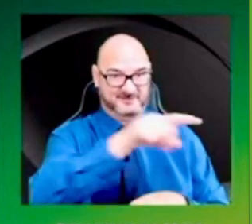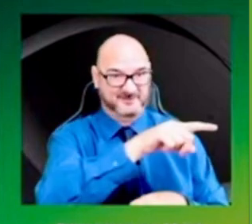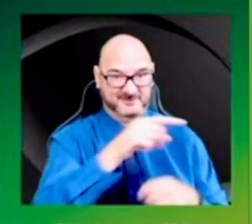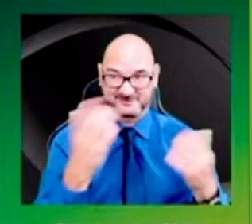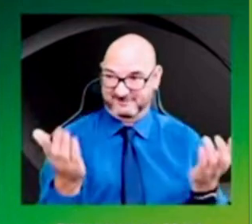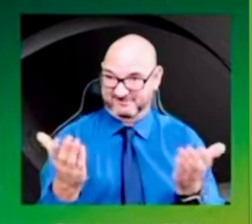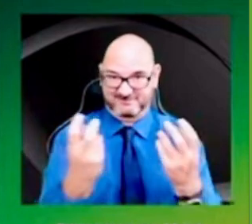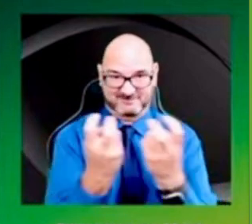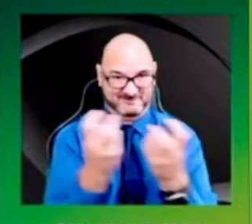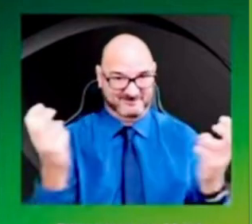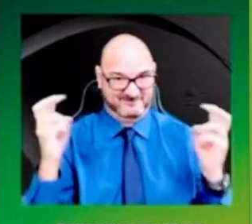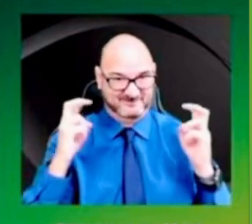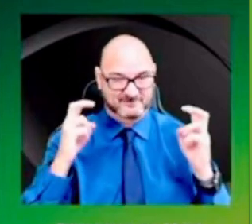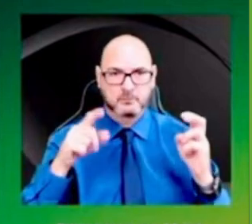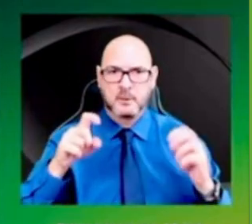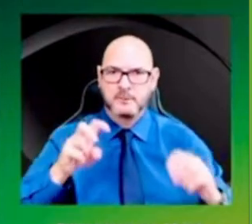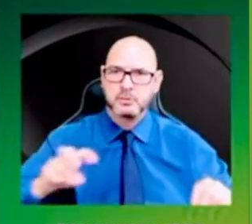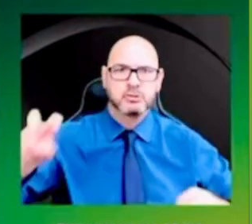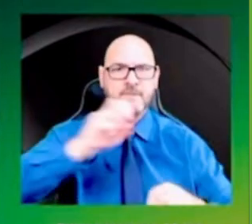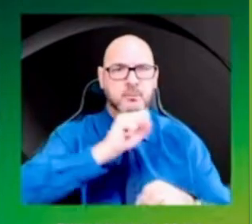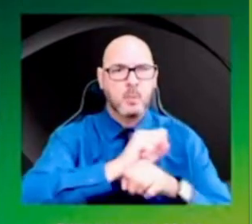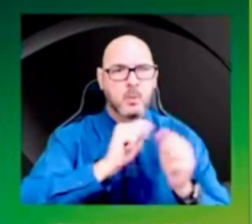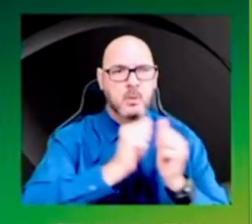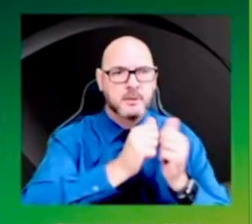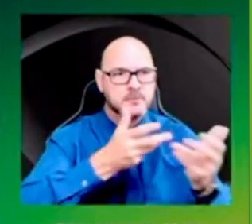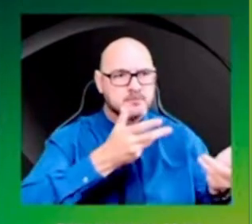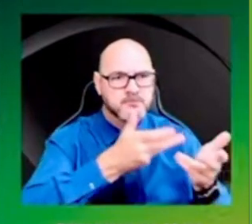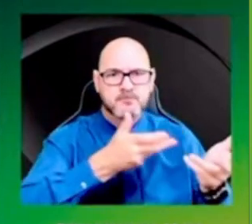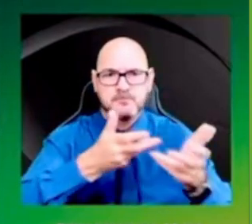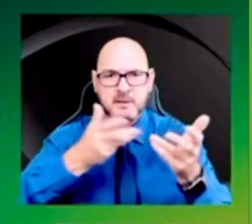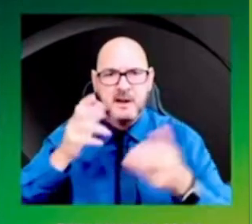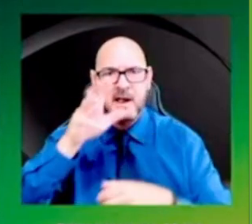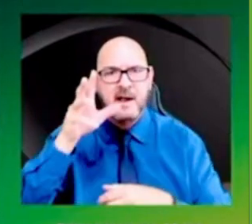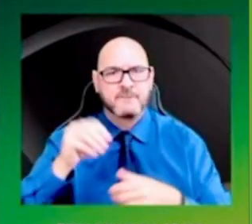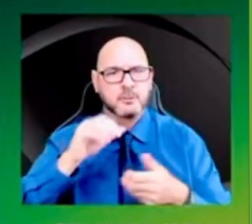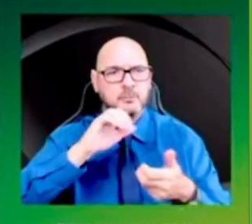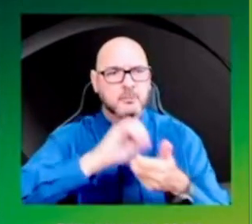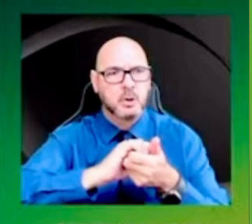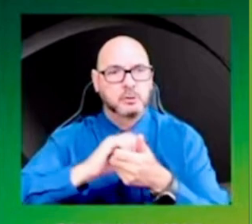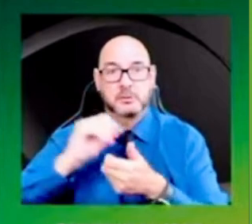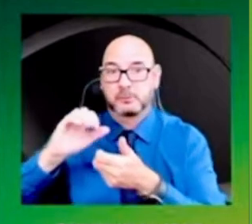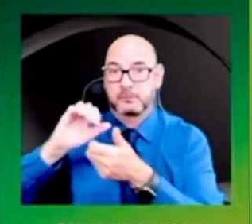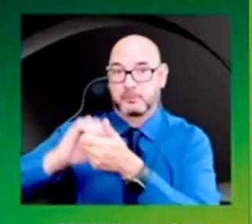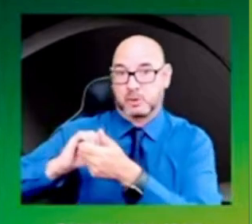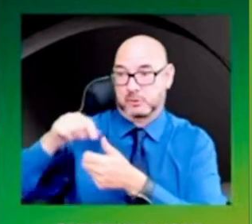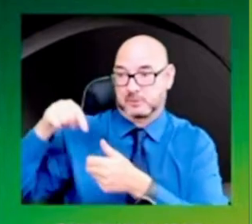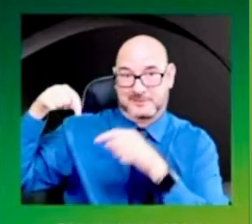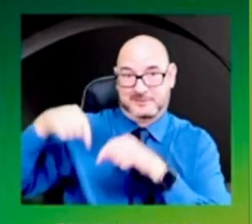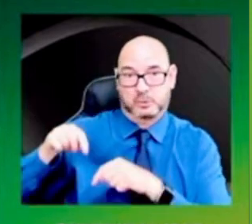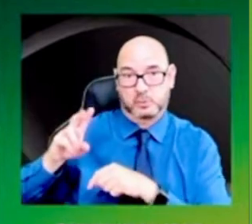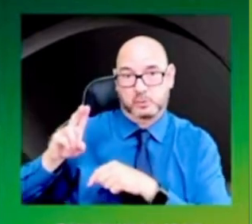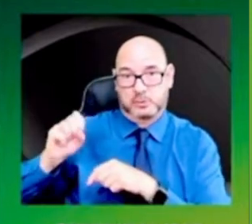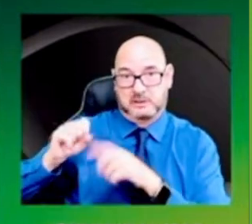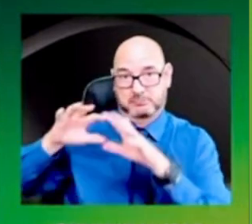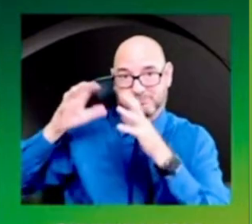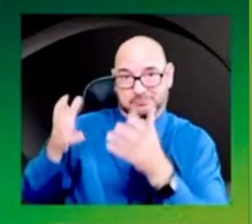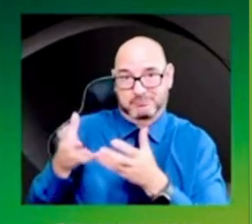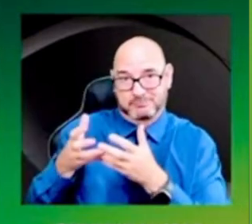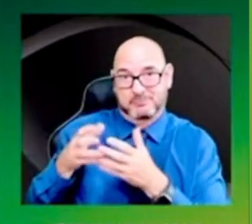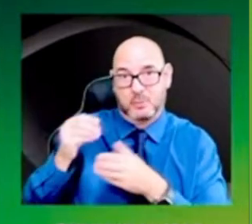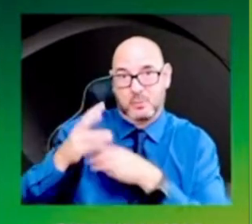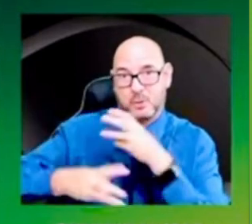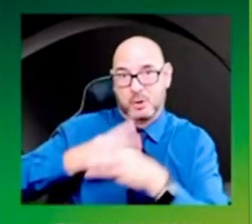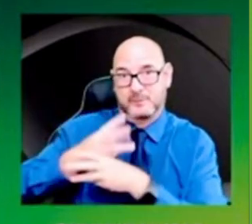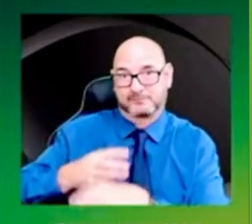with African partners as well as partners in the United States and around the world to deliver significant investments on this